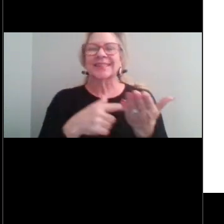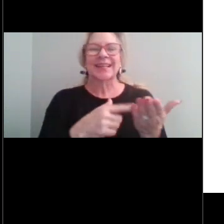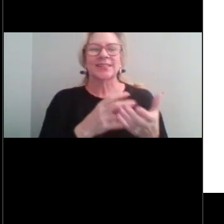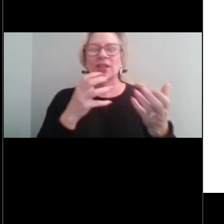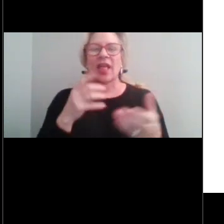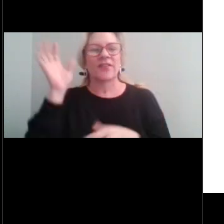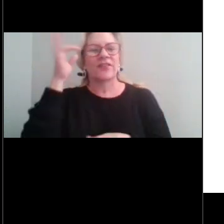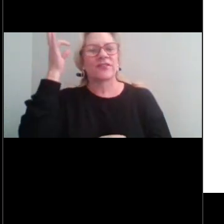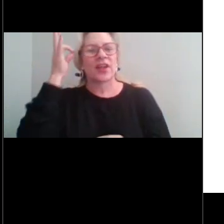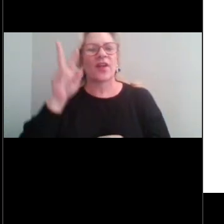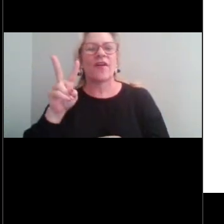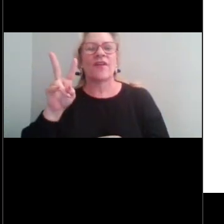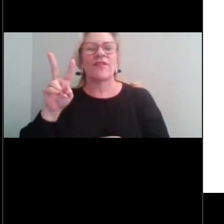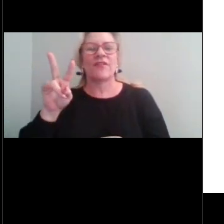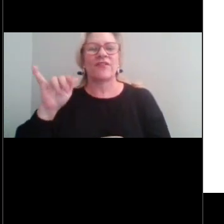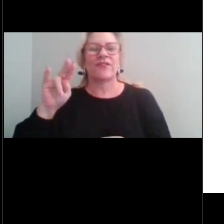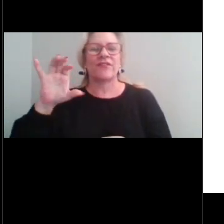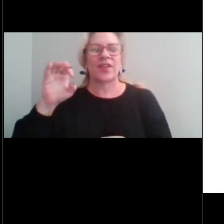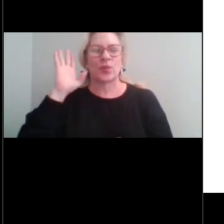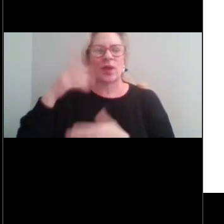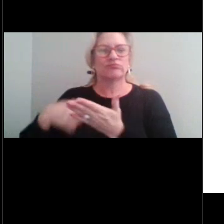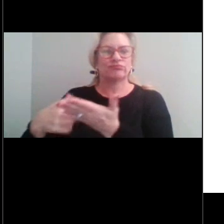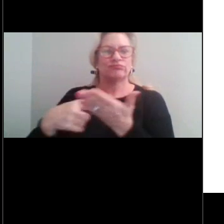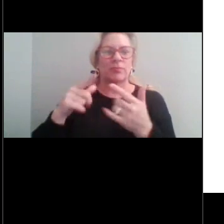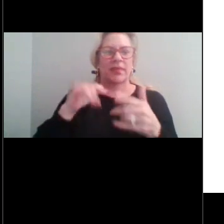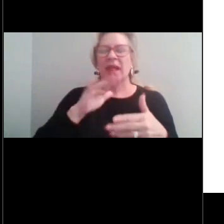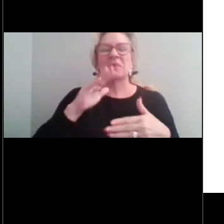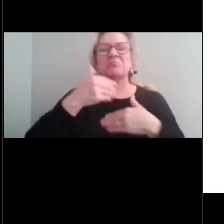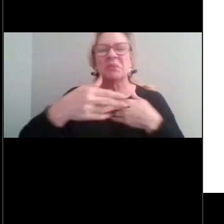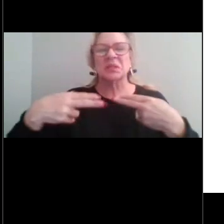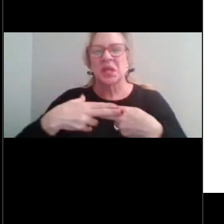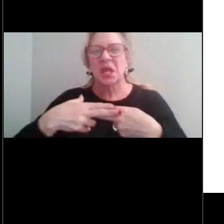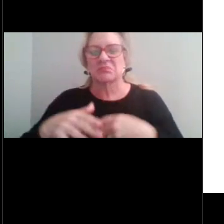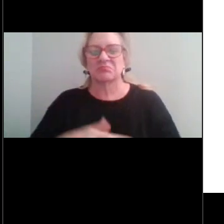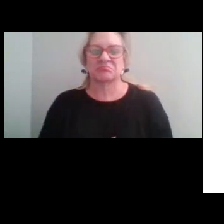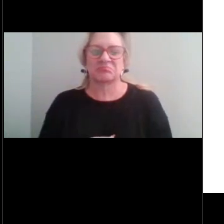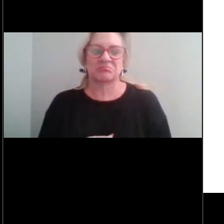partner, Vince Mamano, may have some words on that. So next slide.